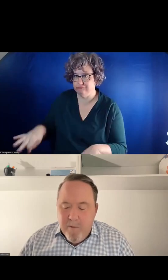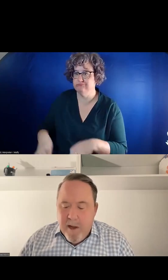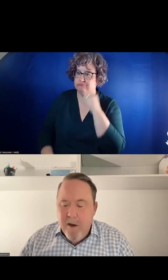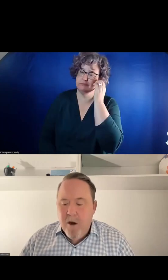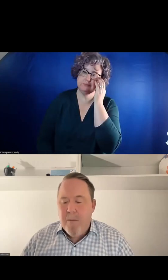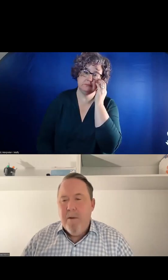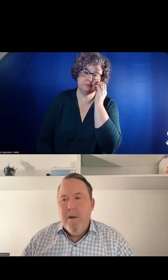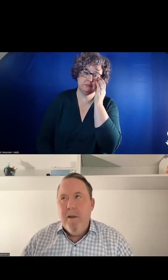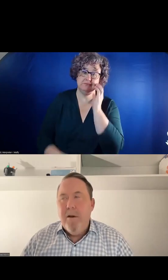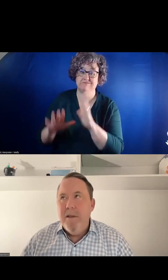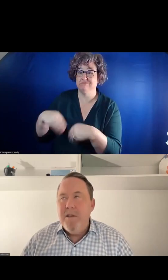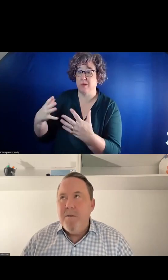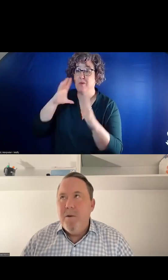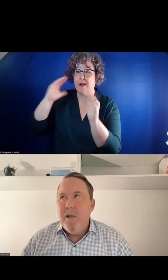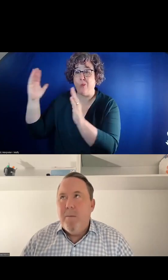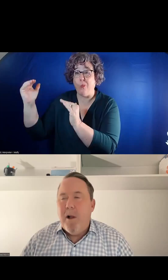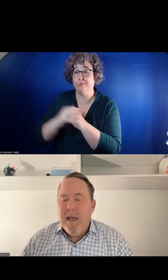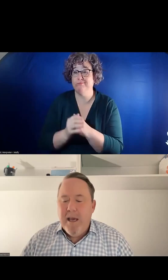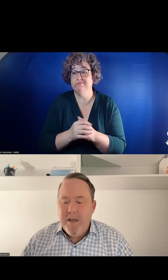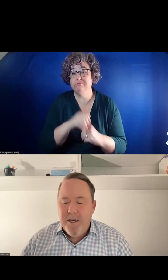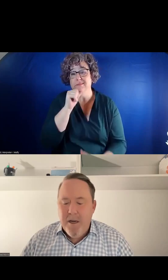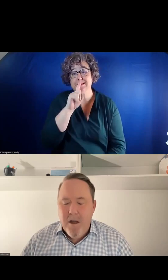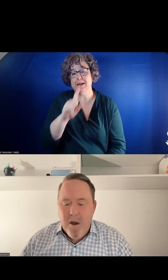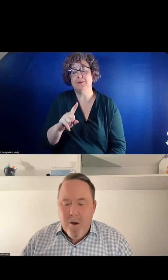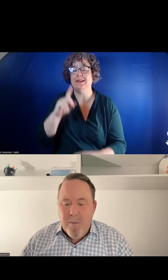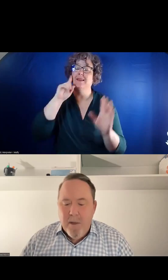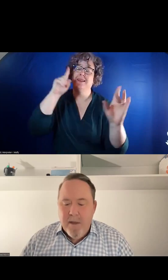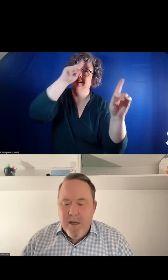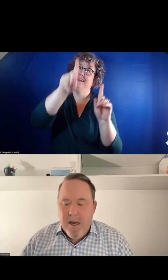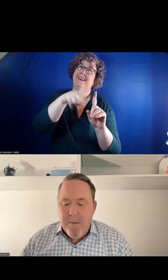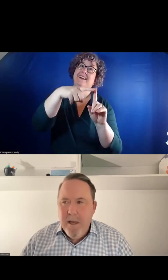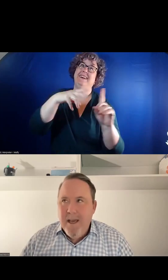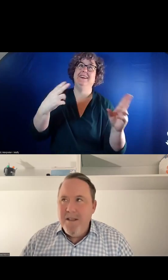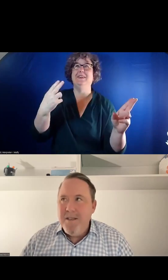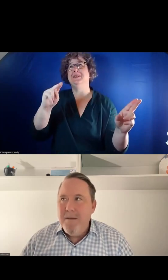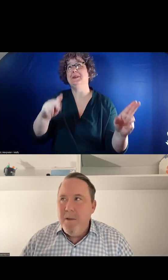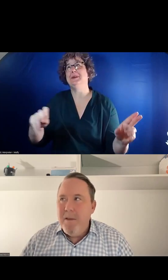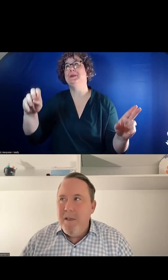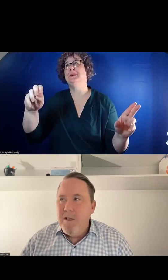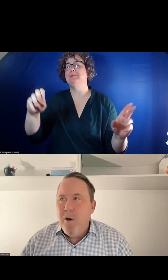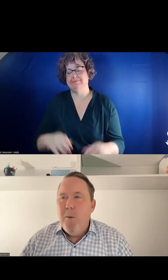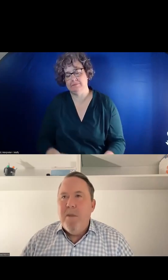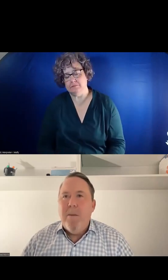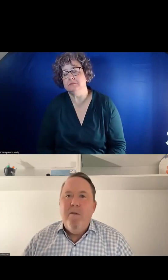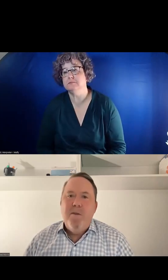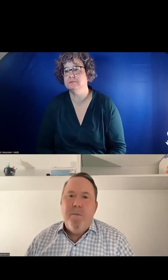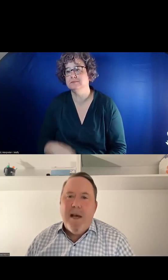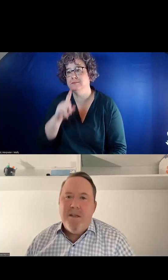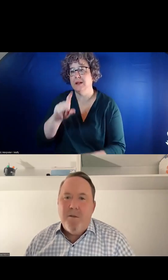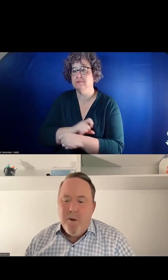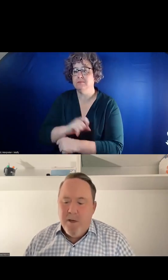They provide hope, and this isn't really a Pollyannish hope, but and it's a hope that